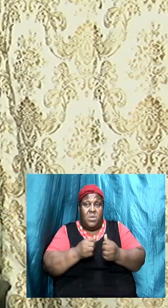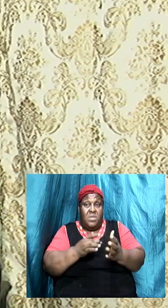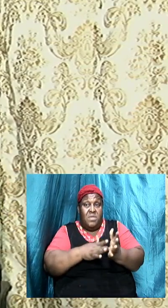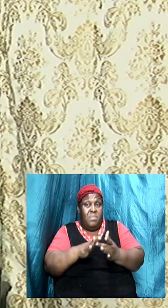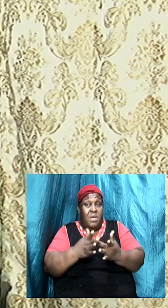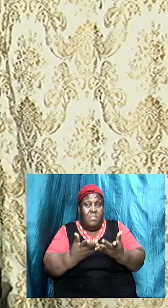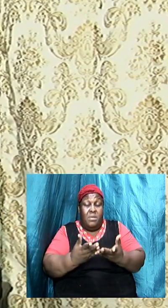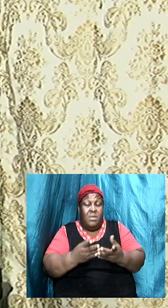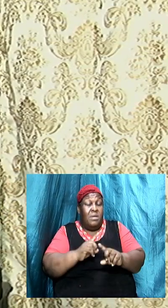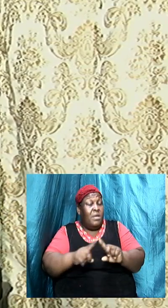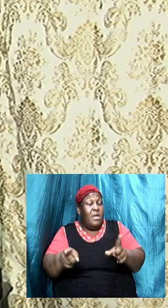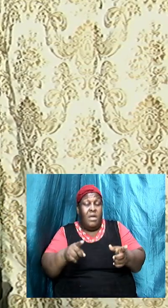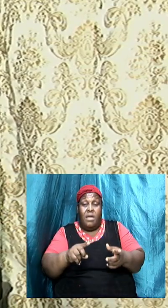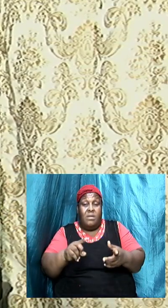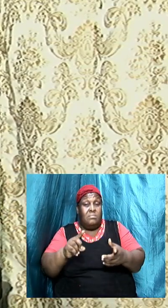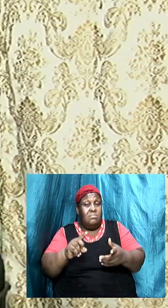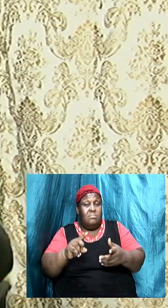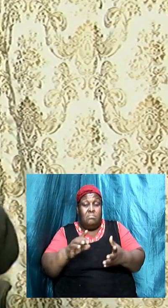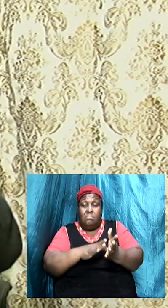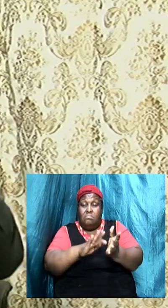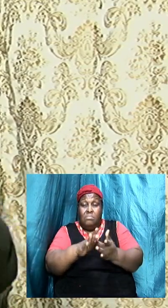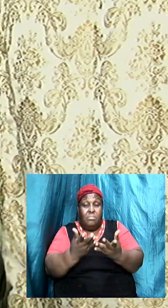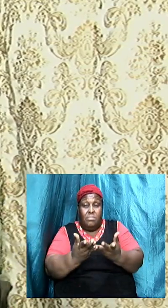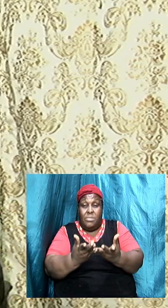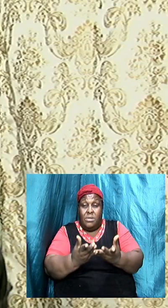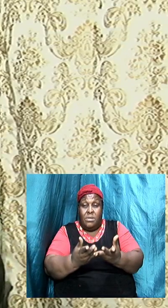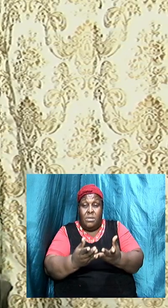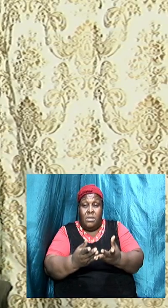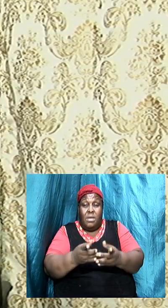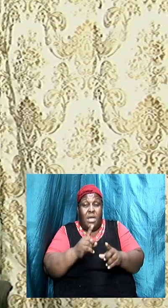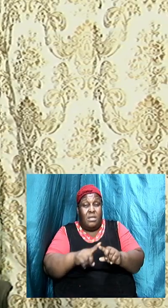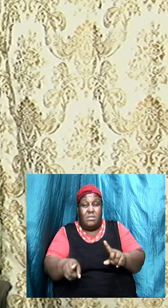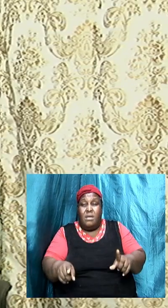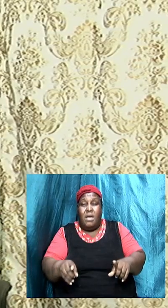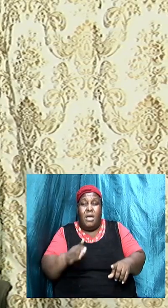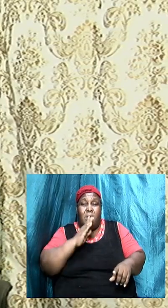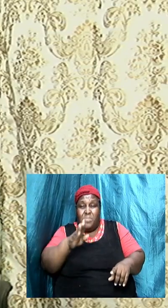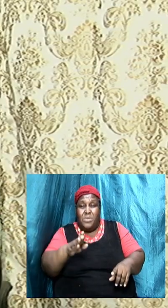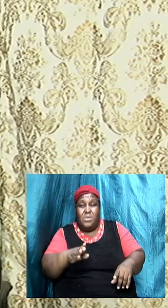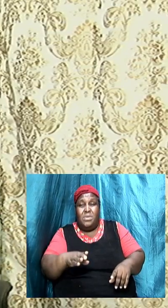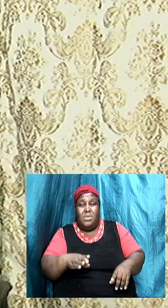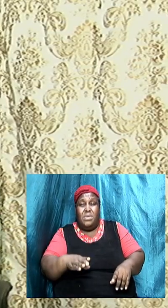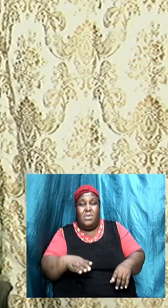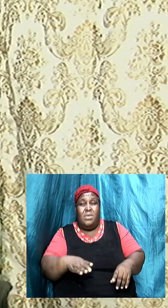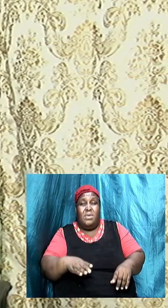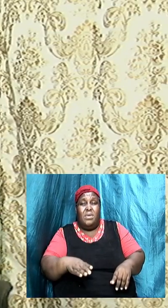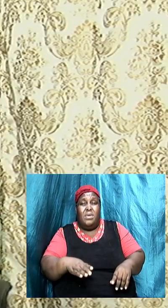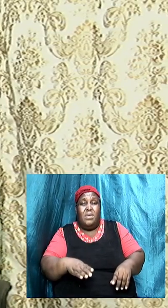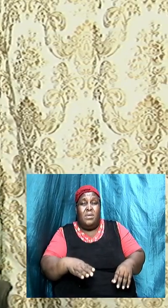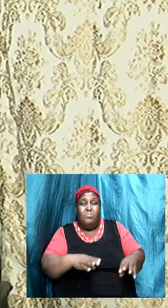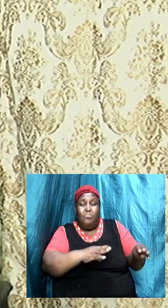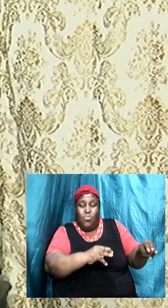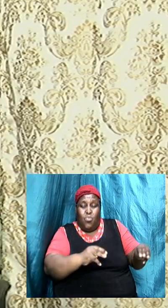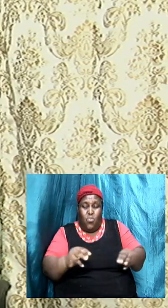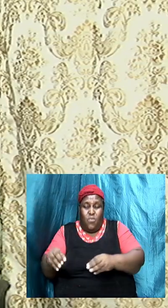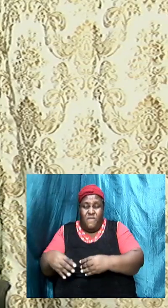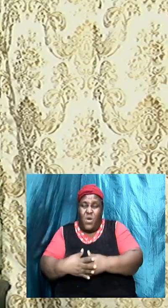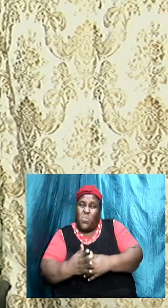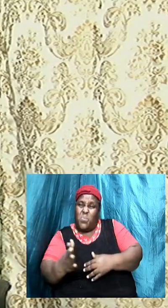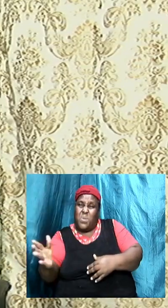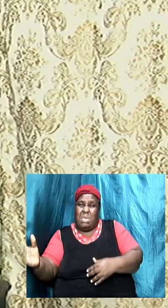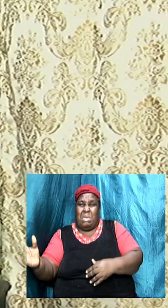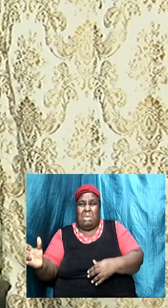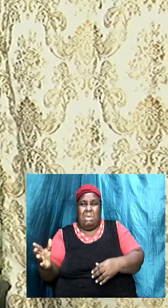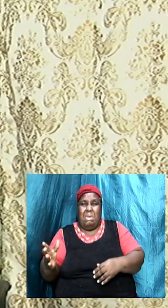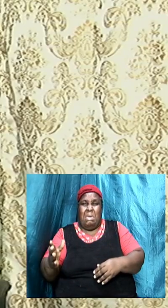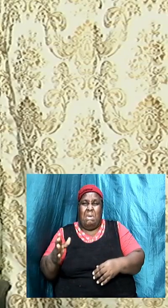be biblical. And we can't be drawn away by people saying things and it's not